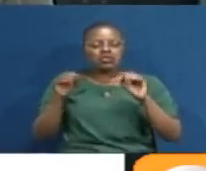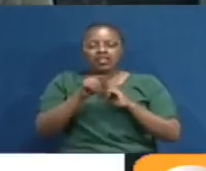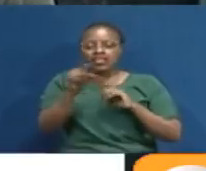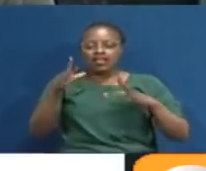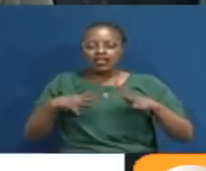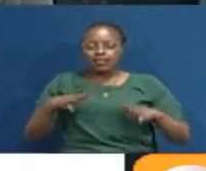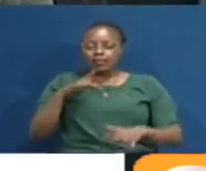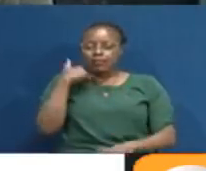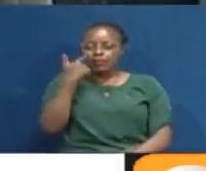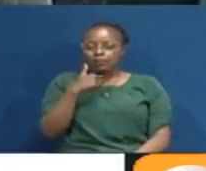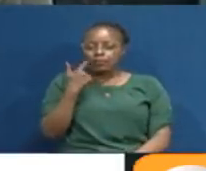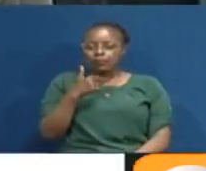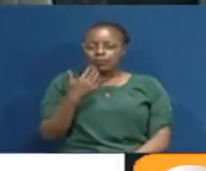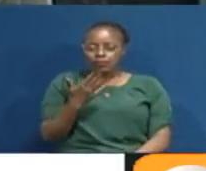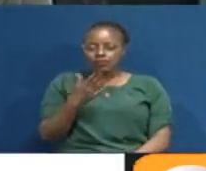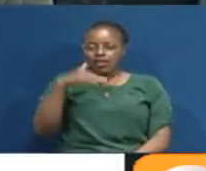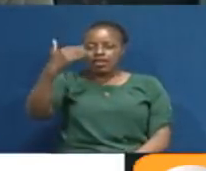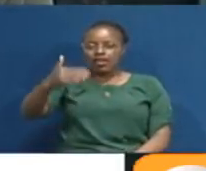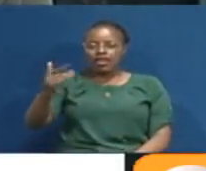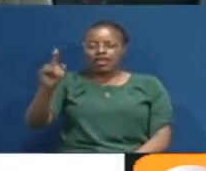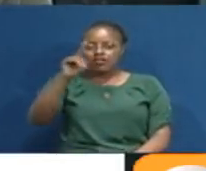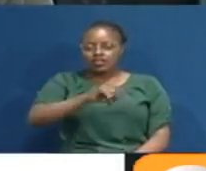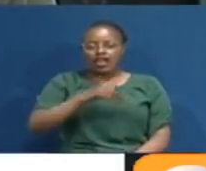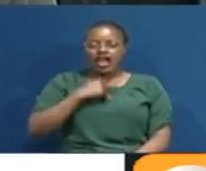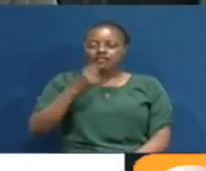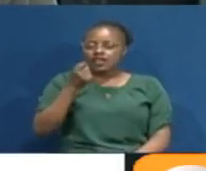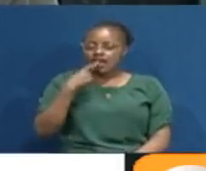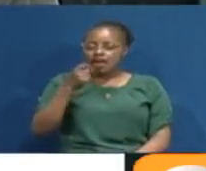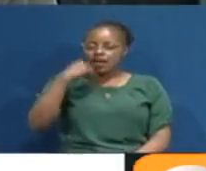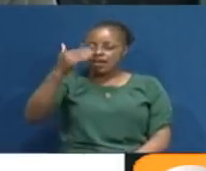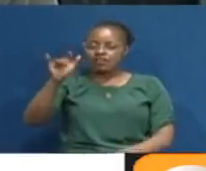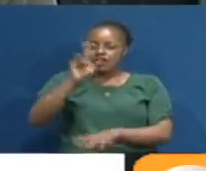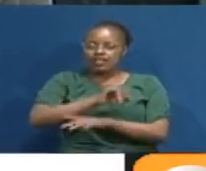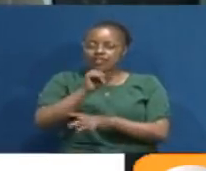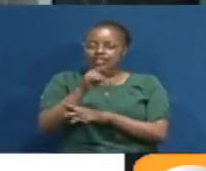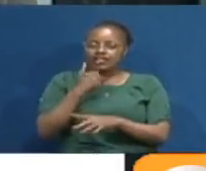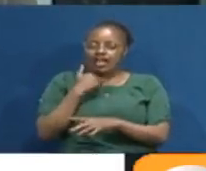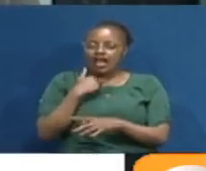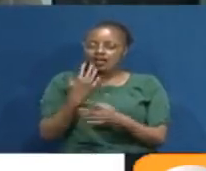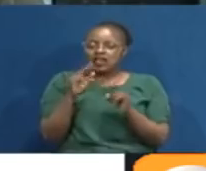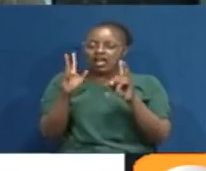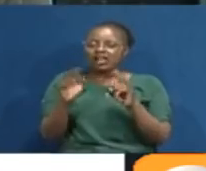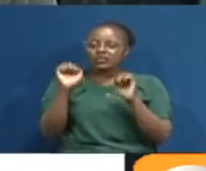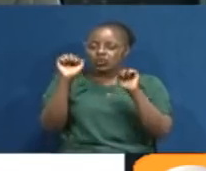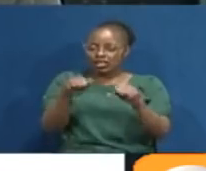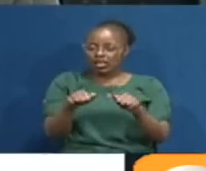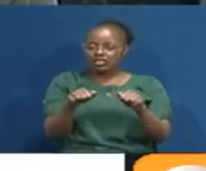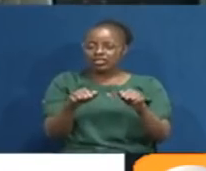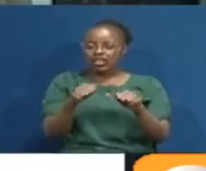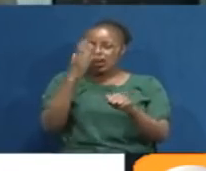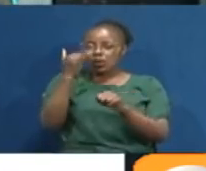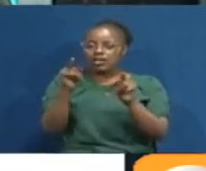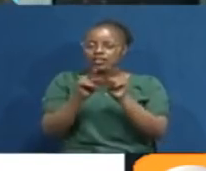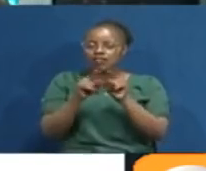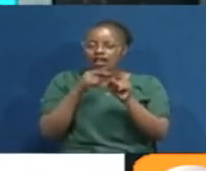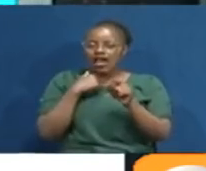people who will actually have to daily take blood pressure. And it's a little bit of a genetic element to it, because just